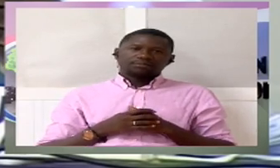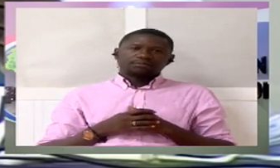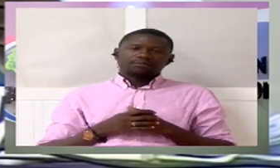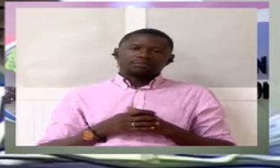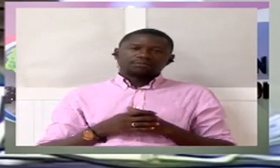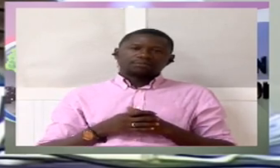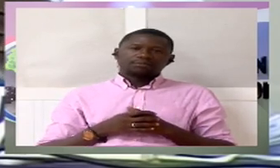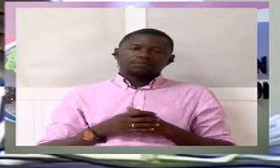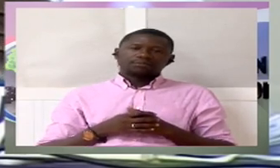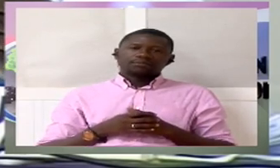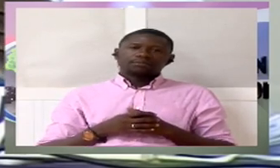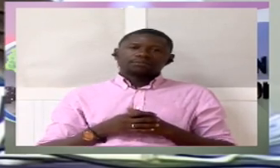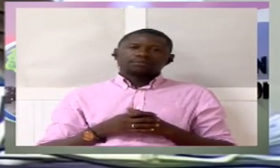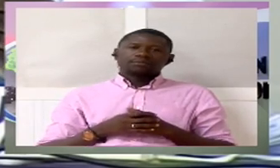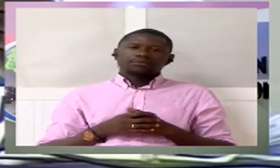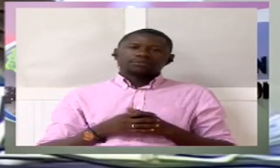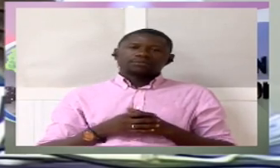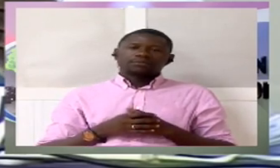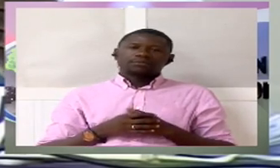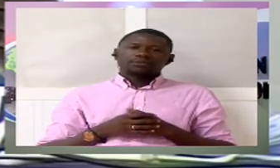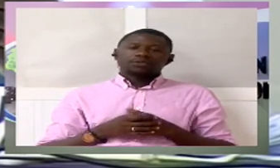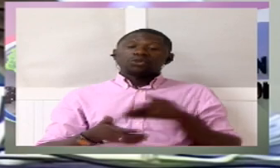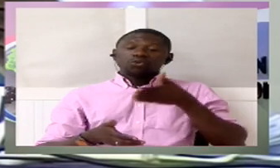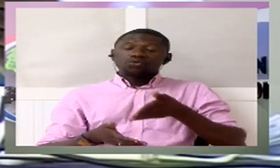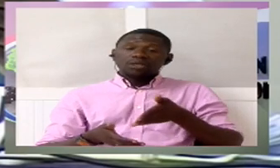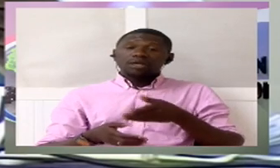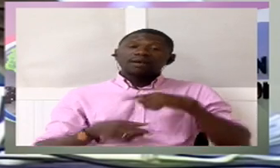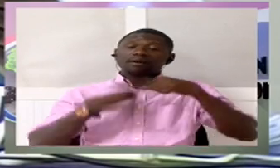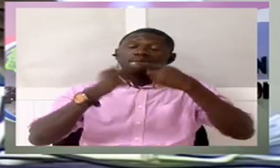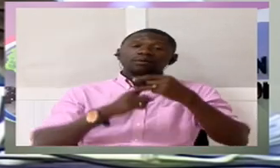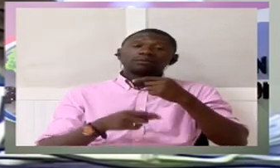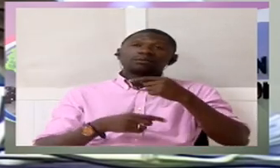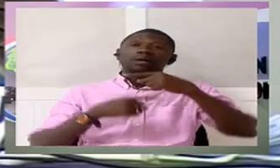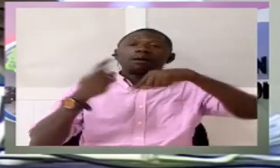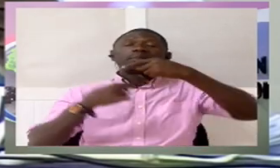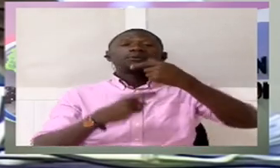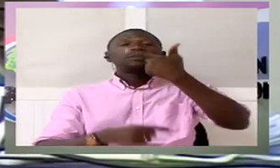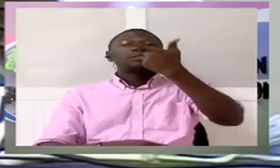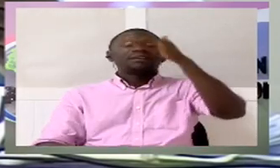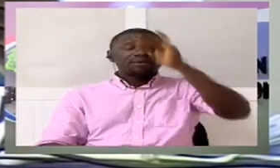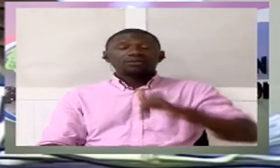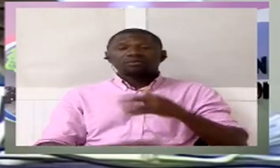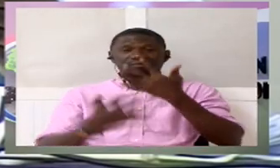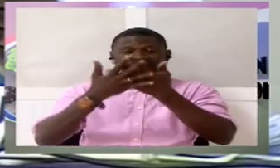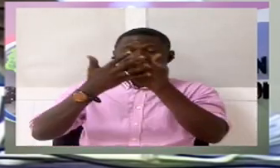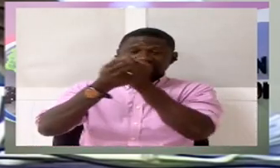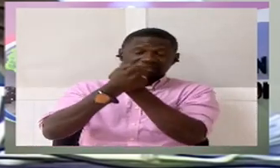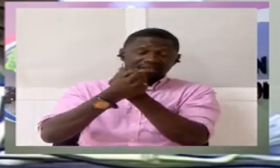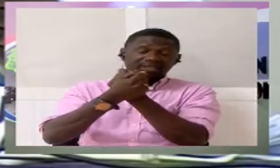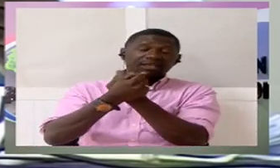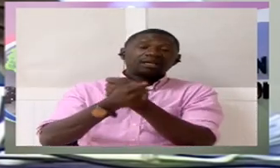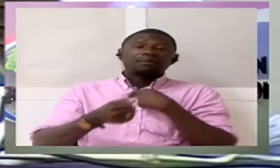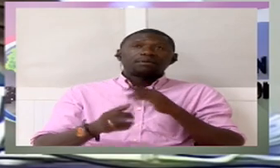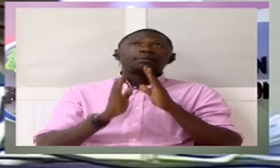wala na aketa wonya. Today, after about 7 years of imprisonment, I pray that you grant